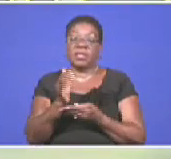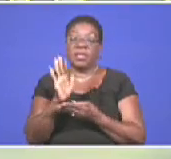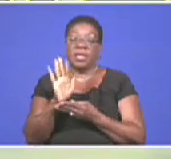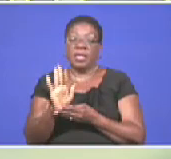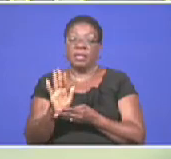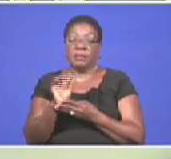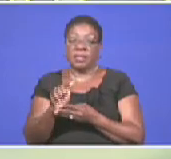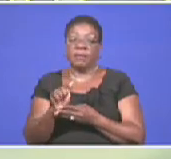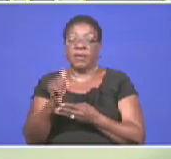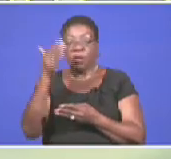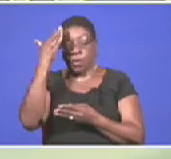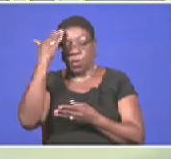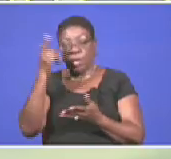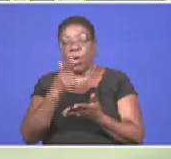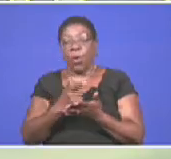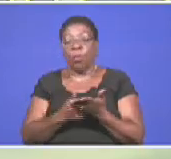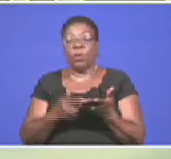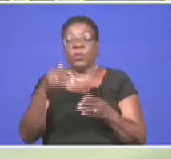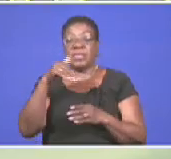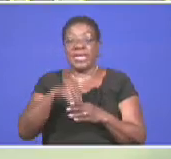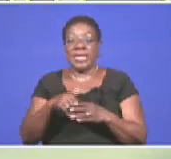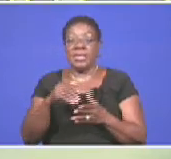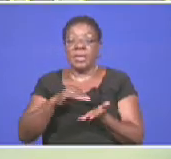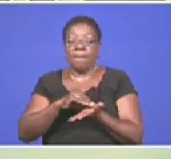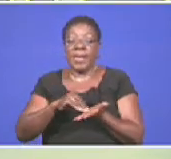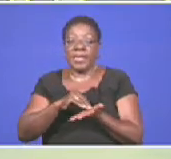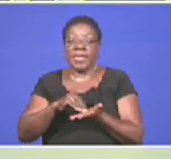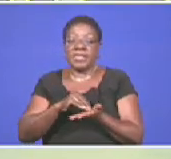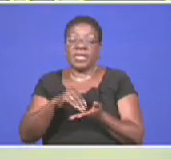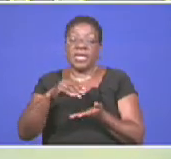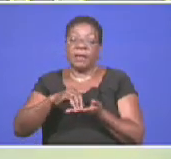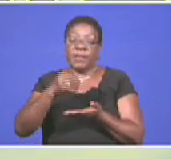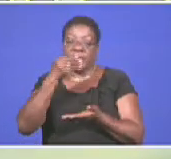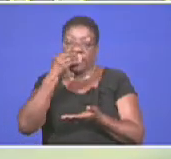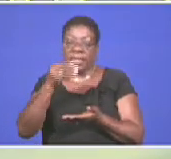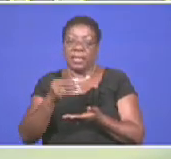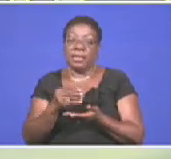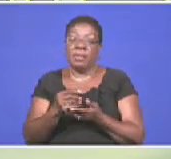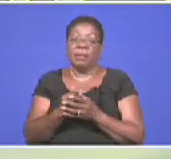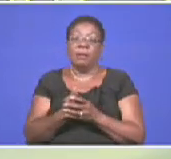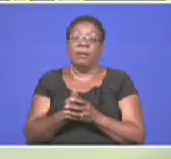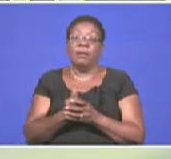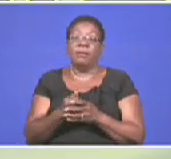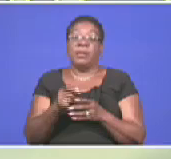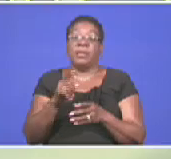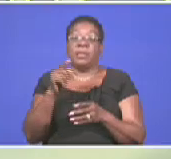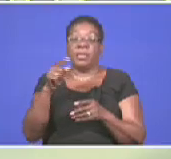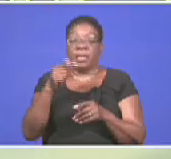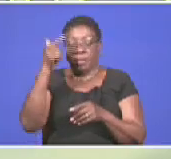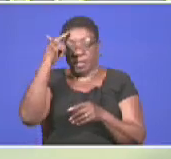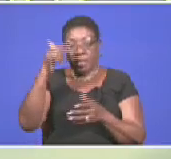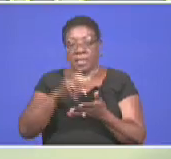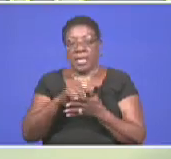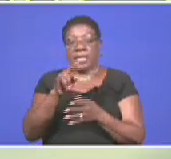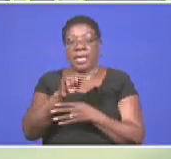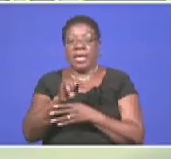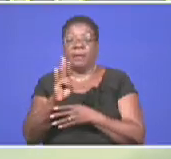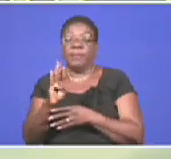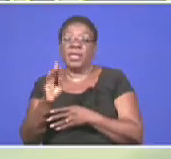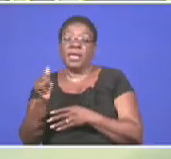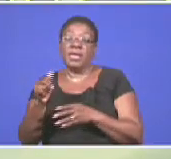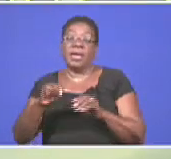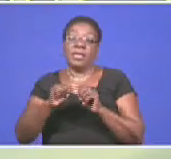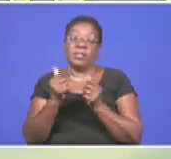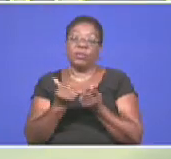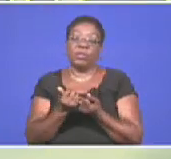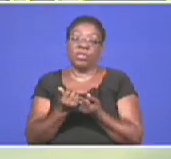knowing what was in the medication that he might have been taking. So I believe what he's saying, and I think that the NBA Coaches Association